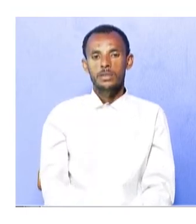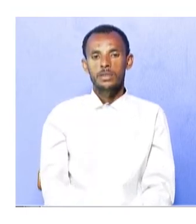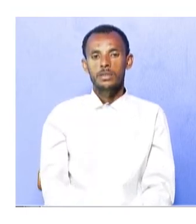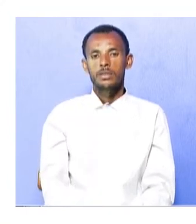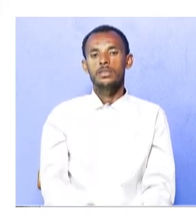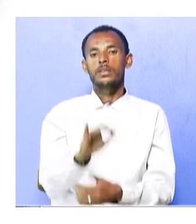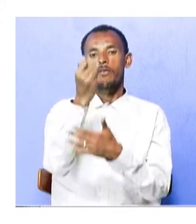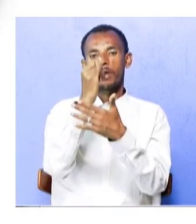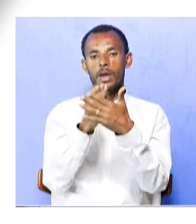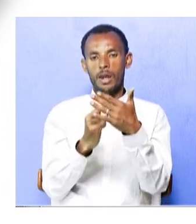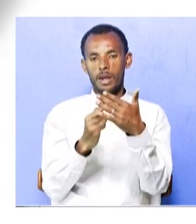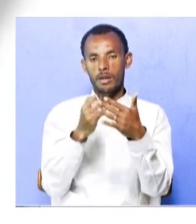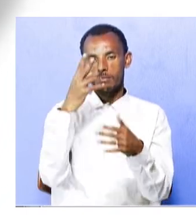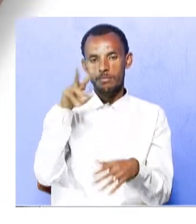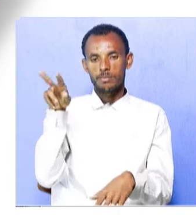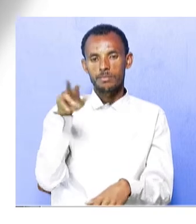in the figure below.